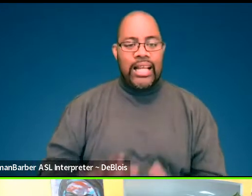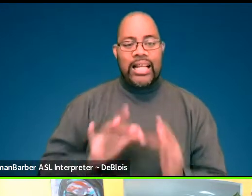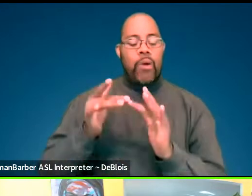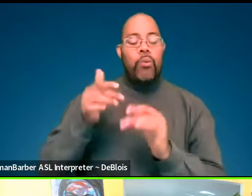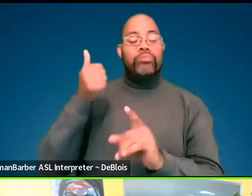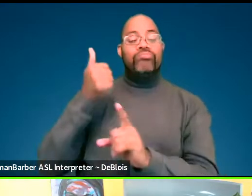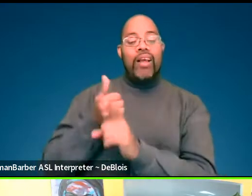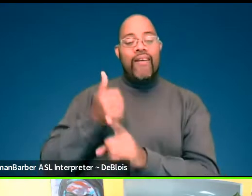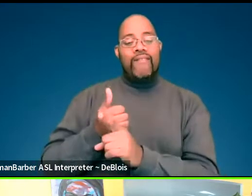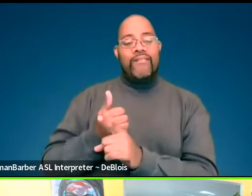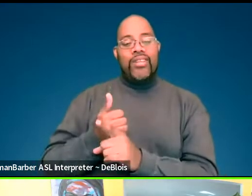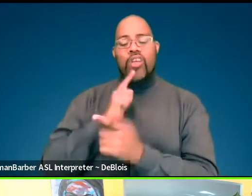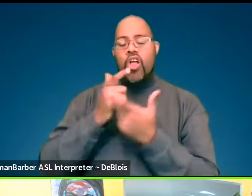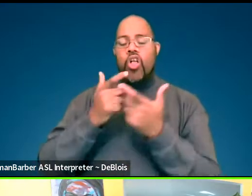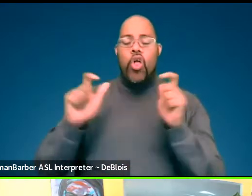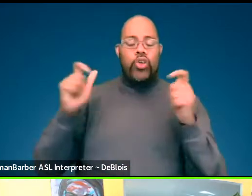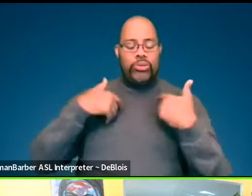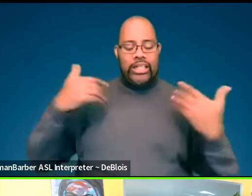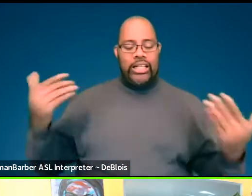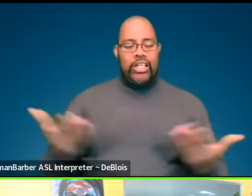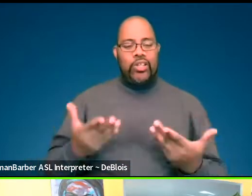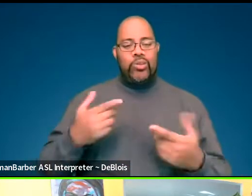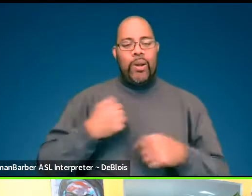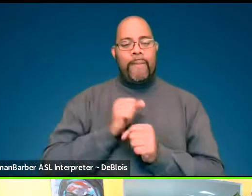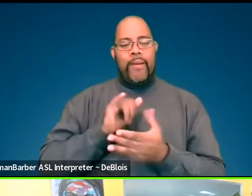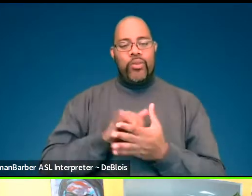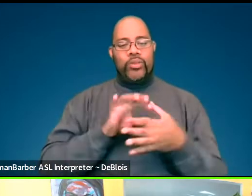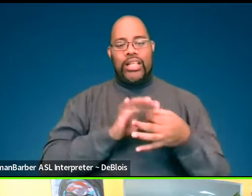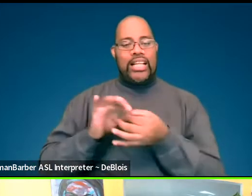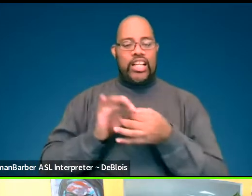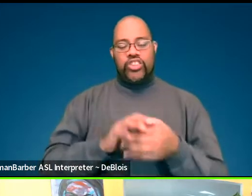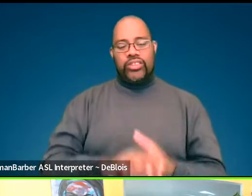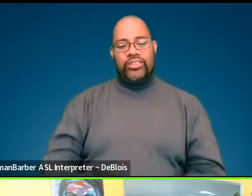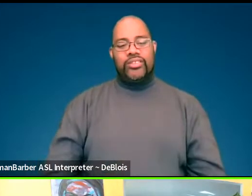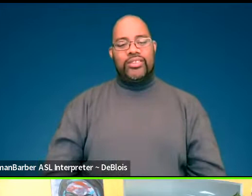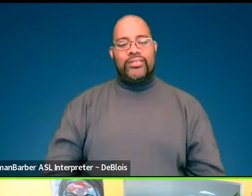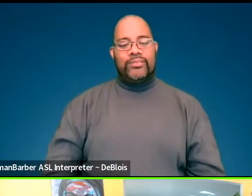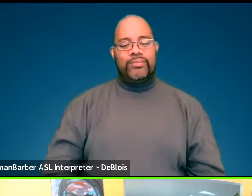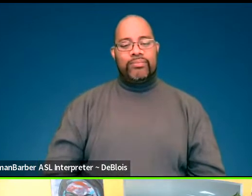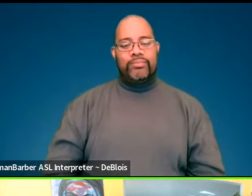is really large, and we're here to make those connections for folks.